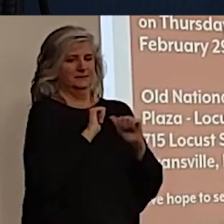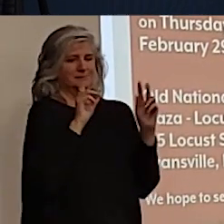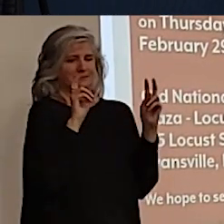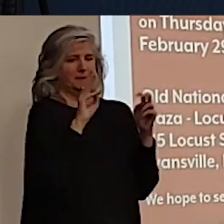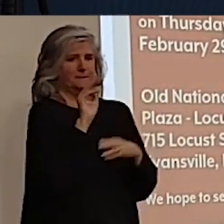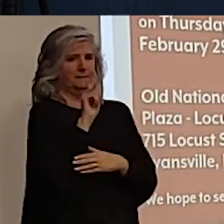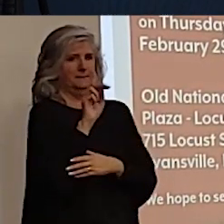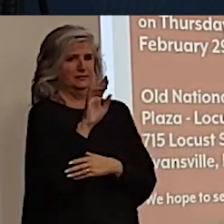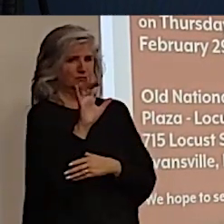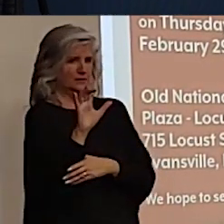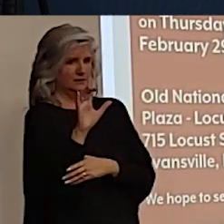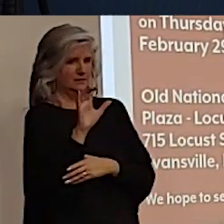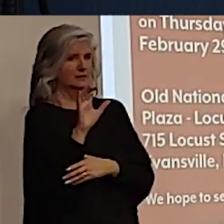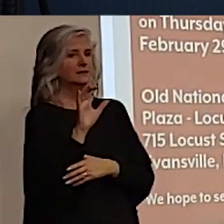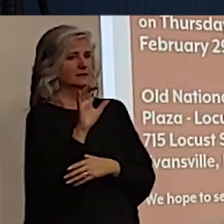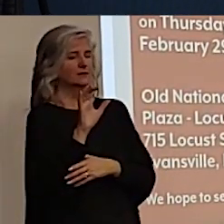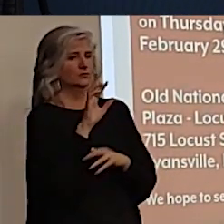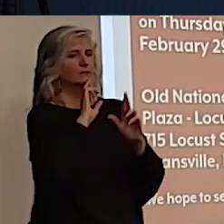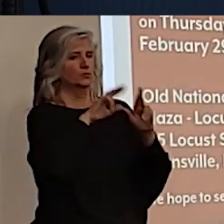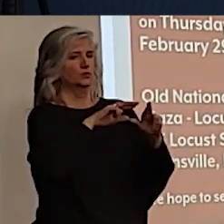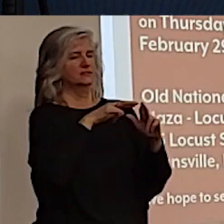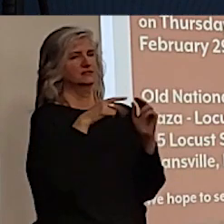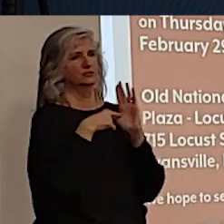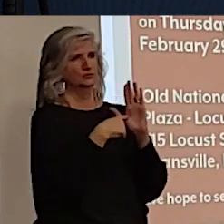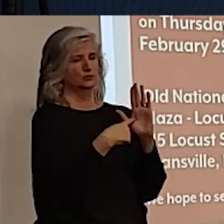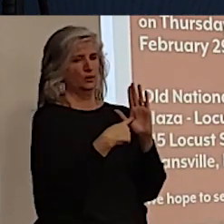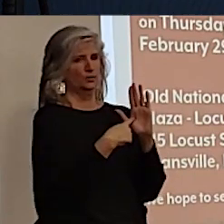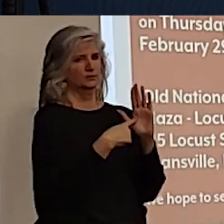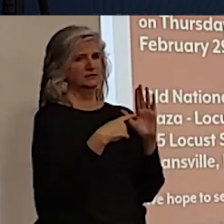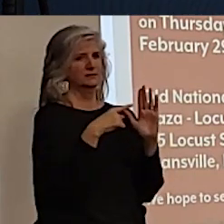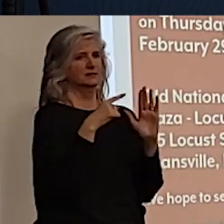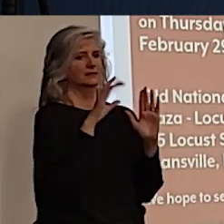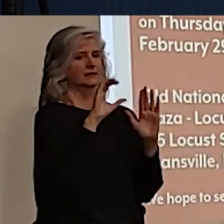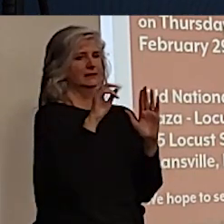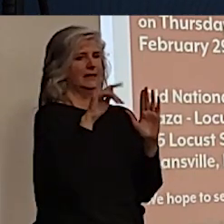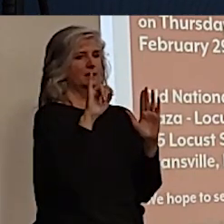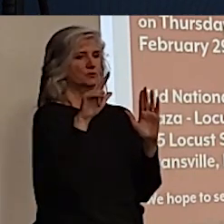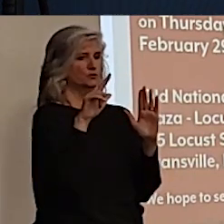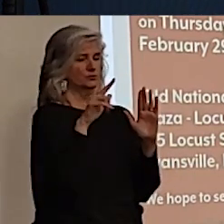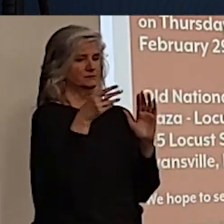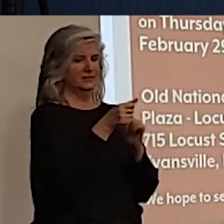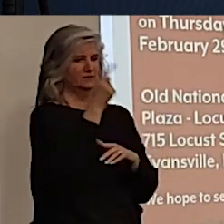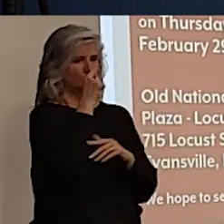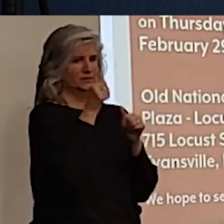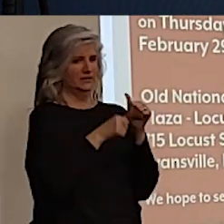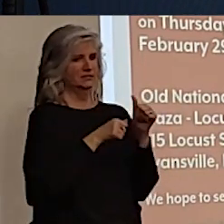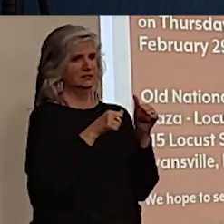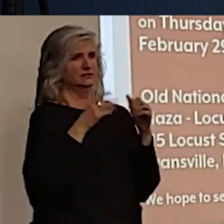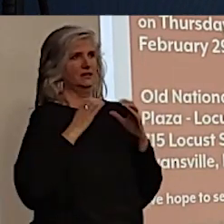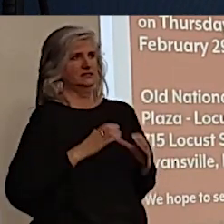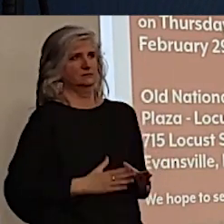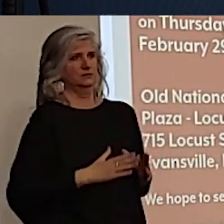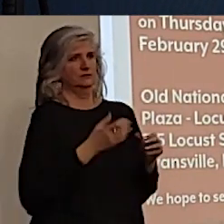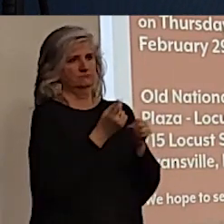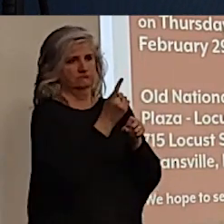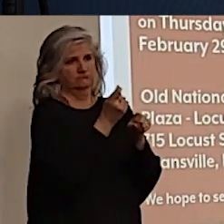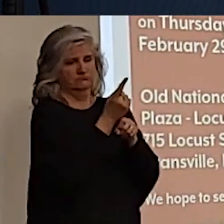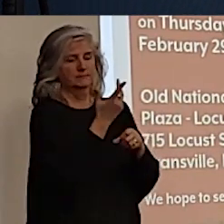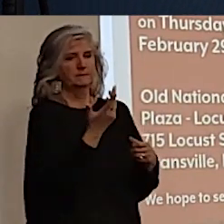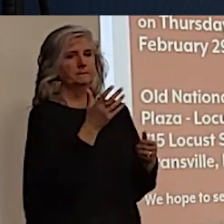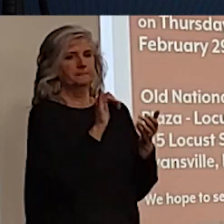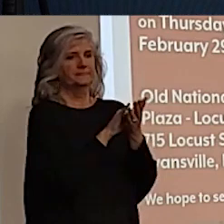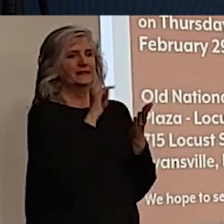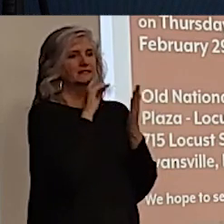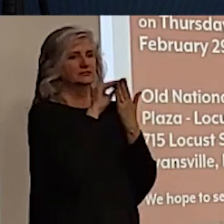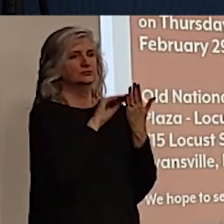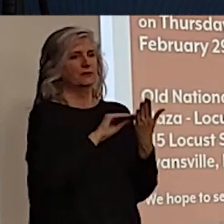that they have to file at the commission every year that does show capital spending per customer you know, on an annual basis. So that is